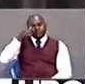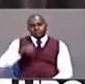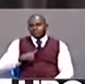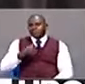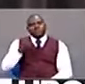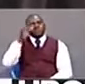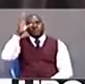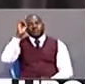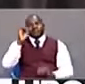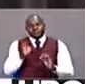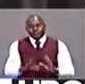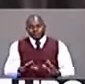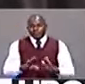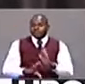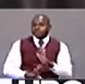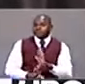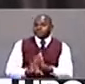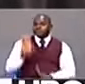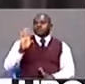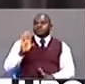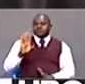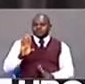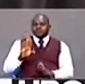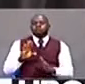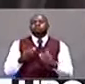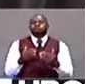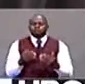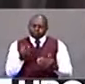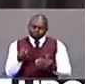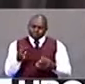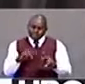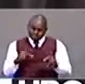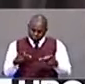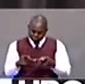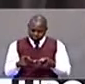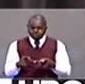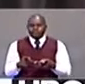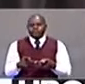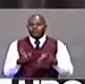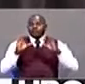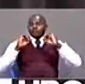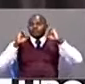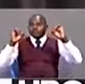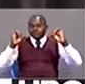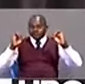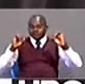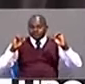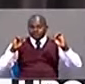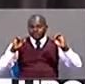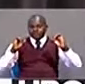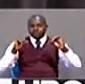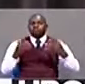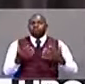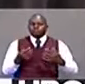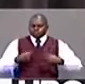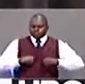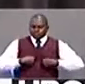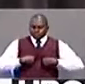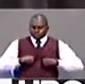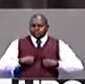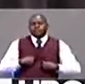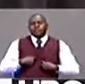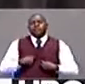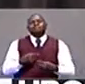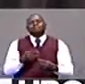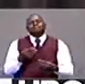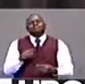surprised with the developments that came with that position that he held. And for me, this raised